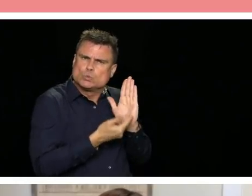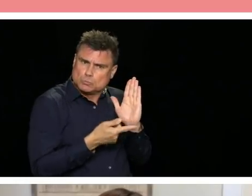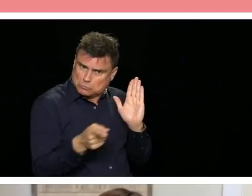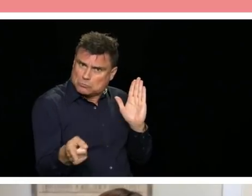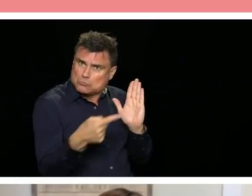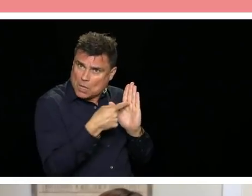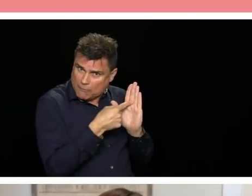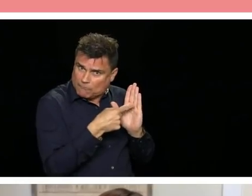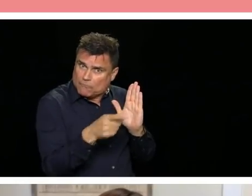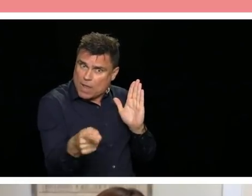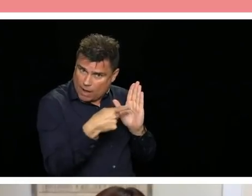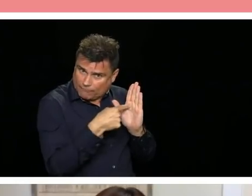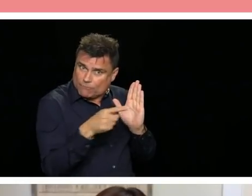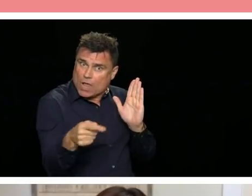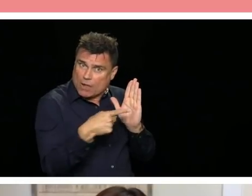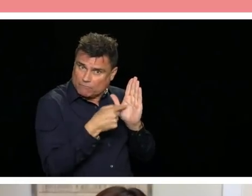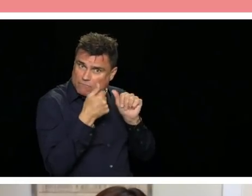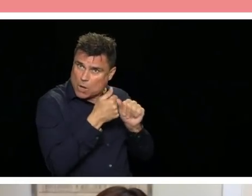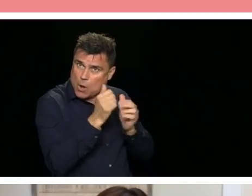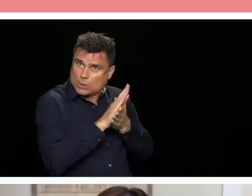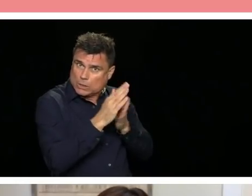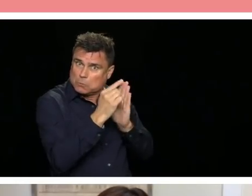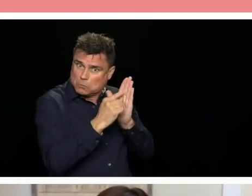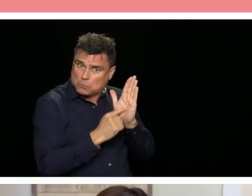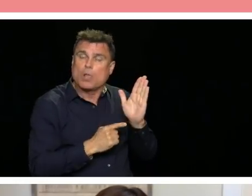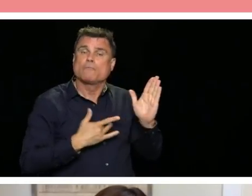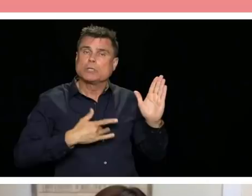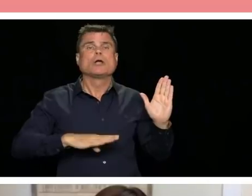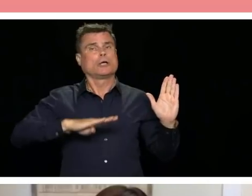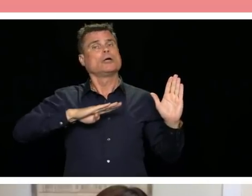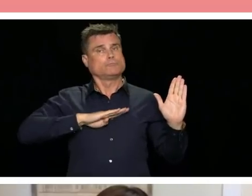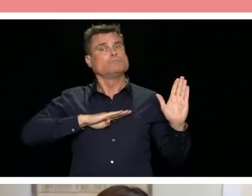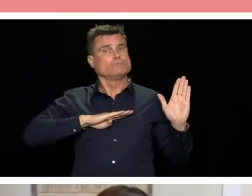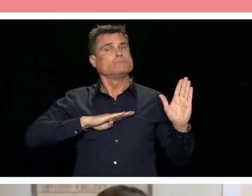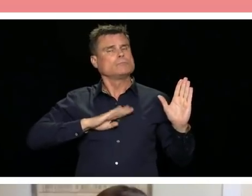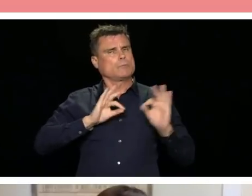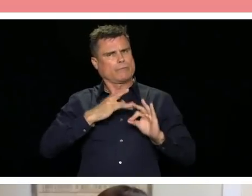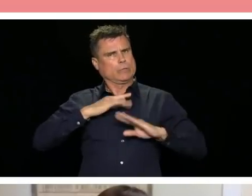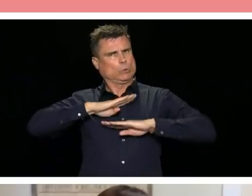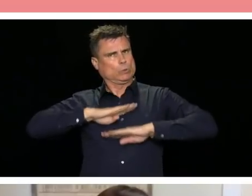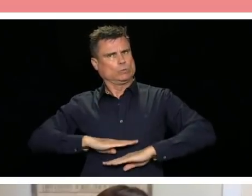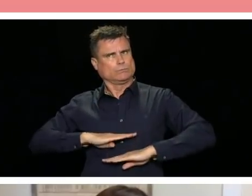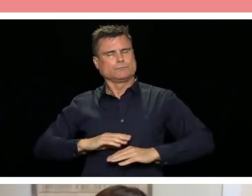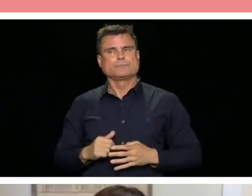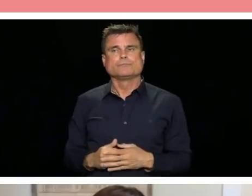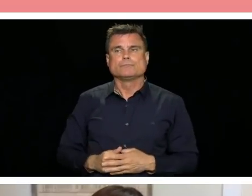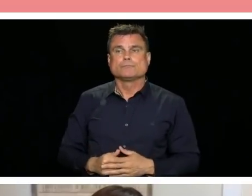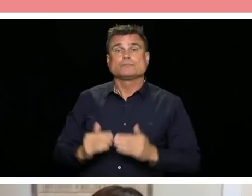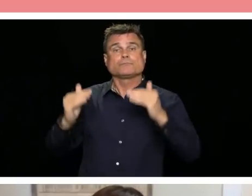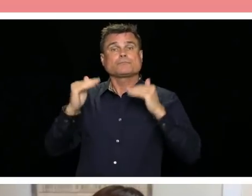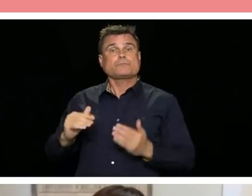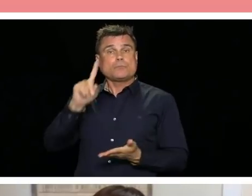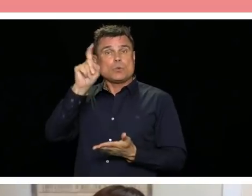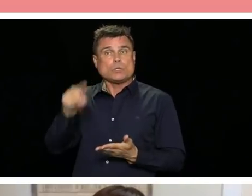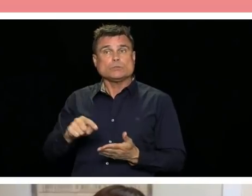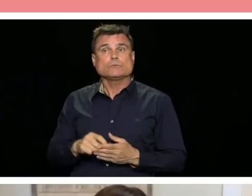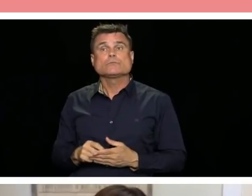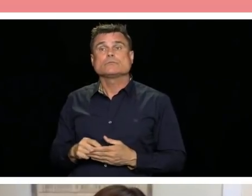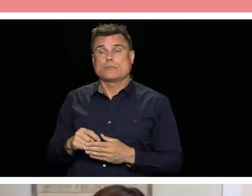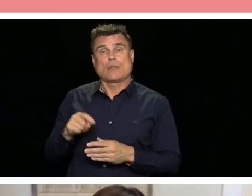Thank you. My next question is from Jenny from North Vancouver. And this question I'm going to direct to Dr.